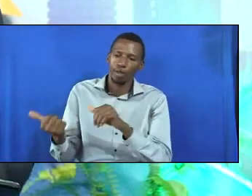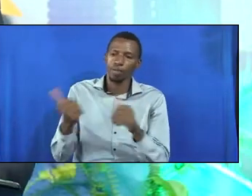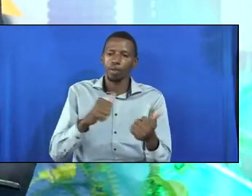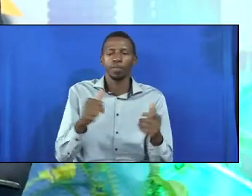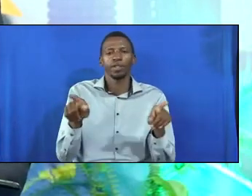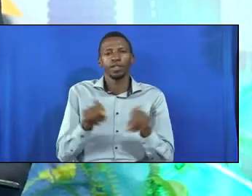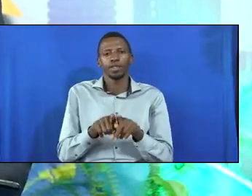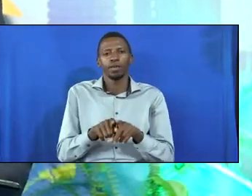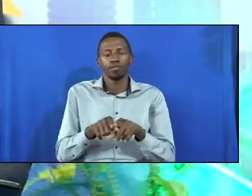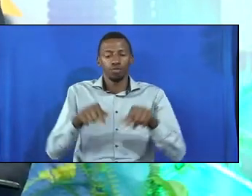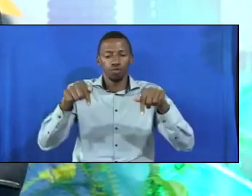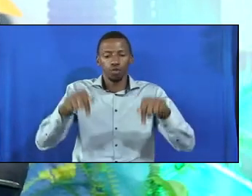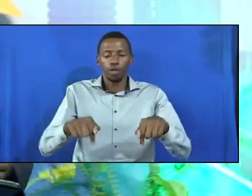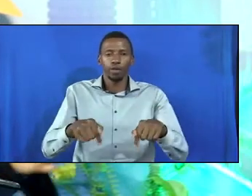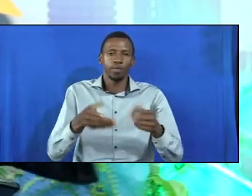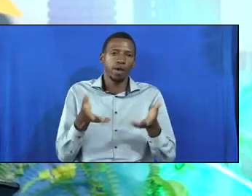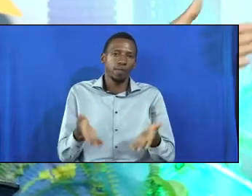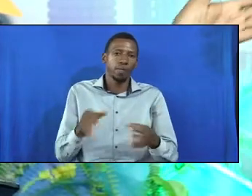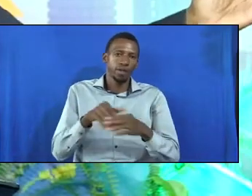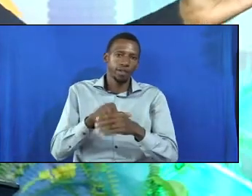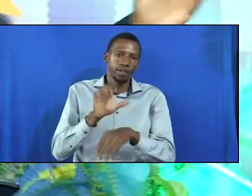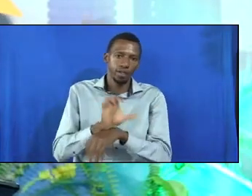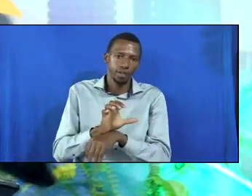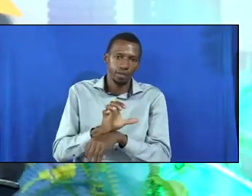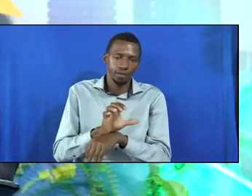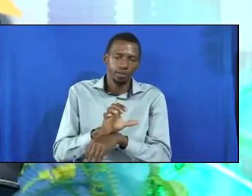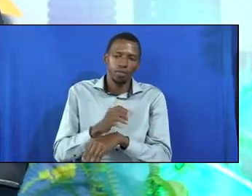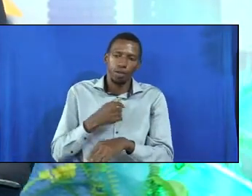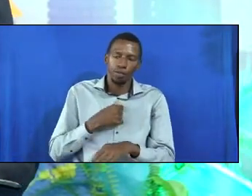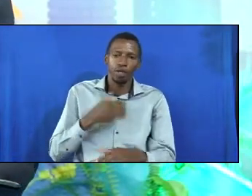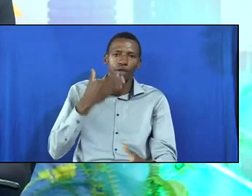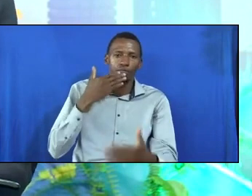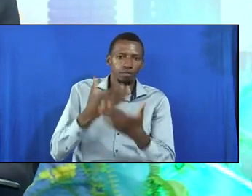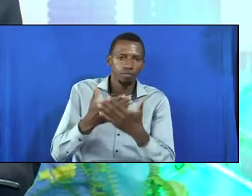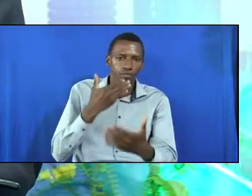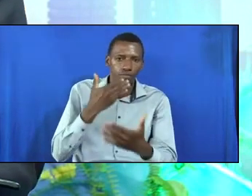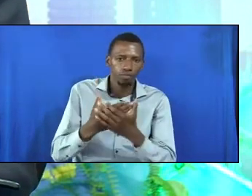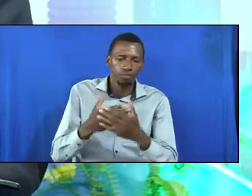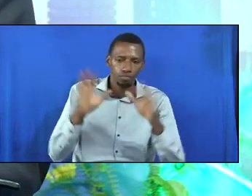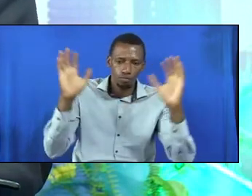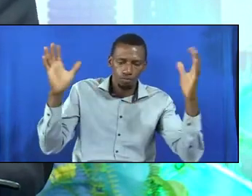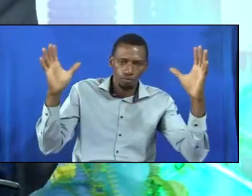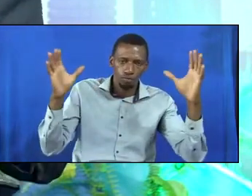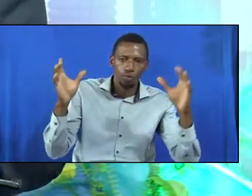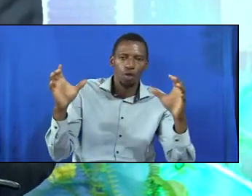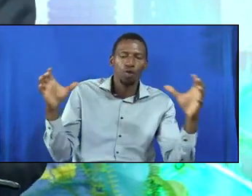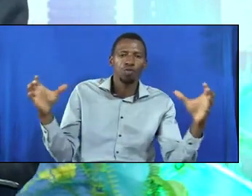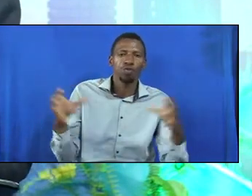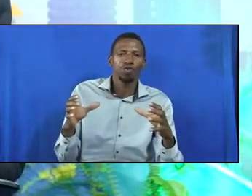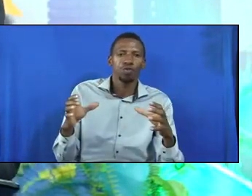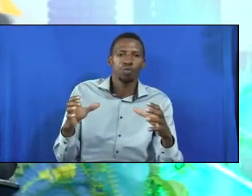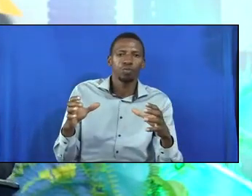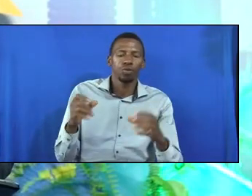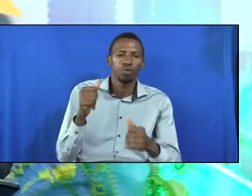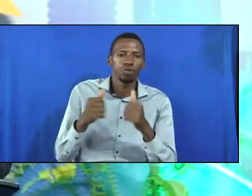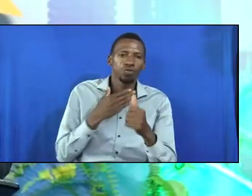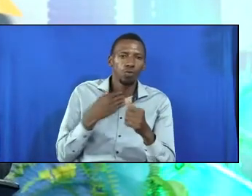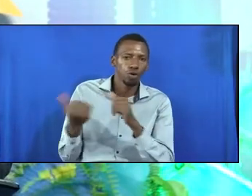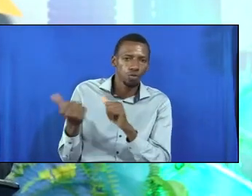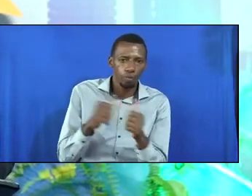are baptizing today. I congratulate the group that we are going to baptize, and the door is still